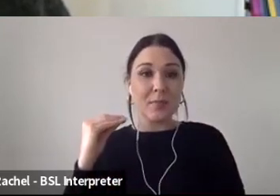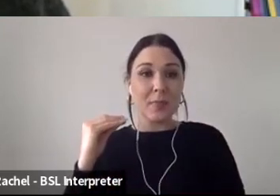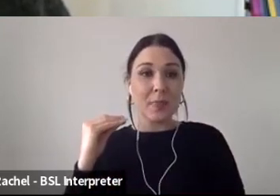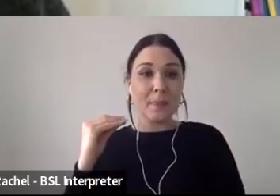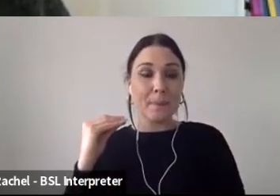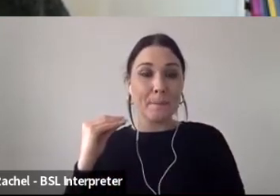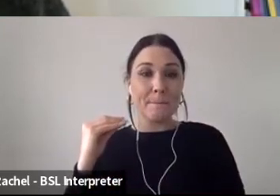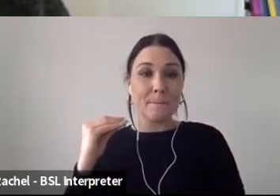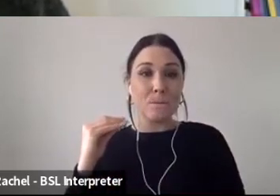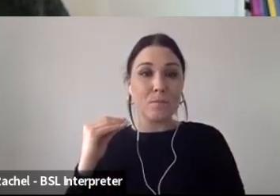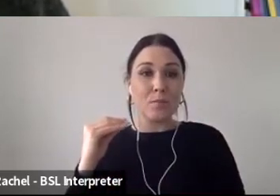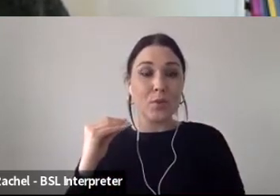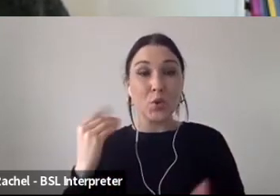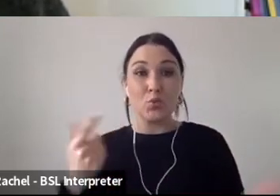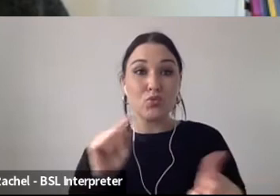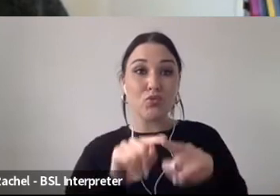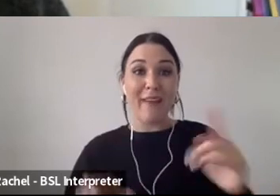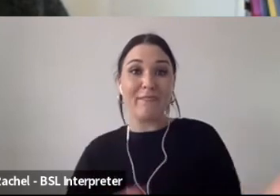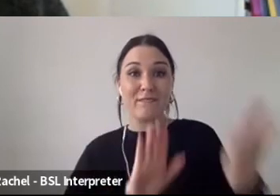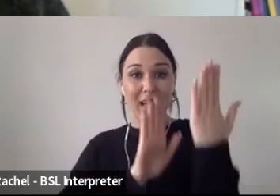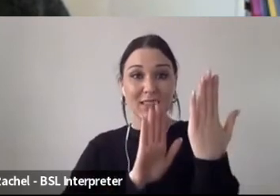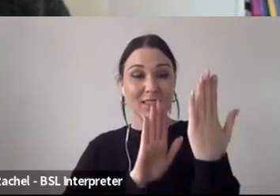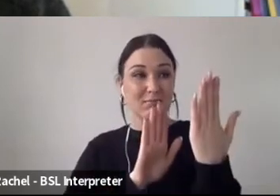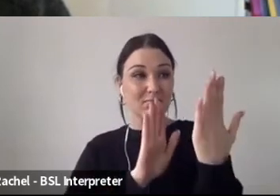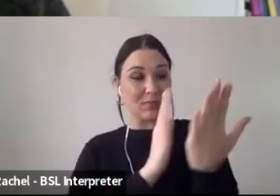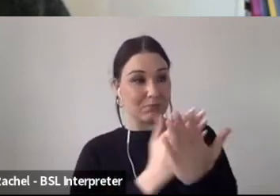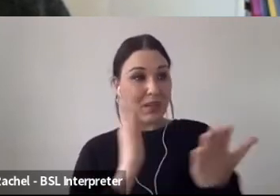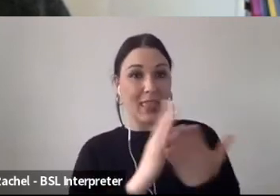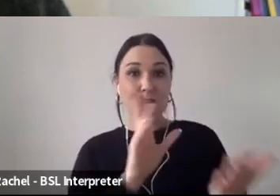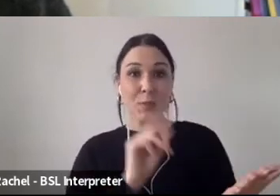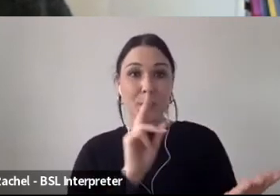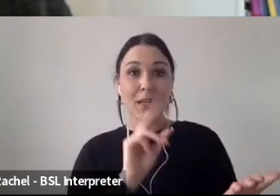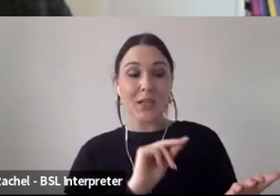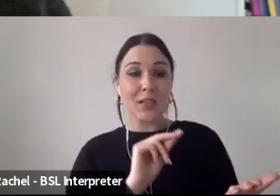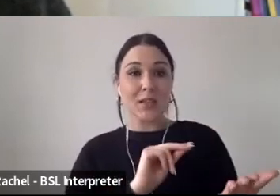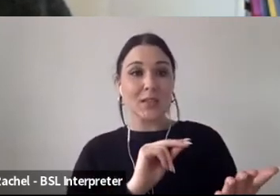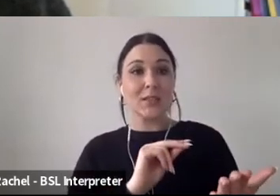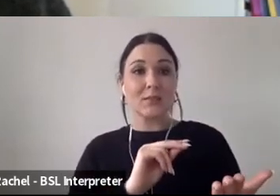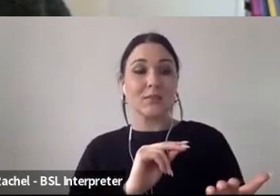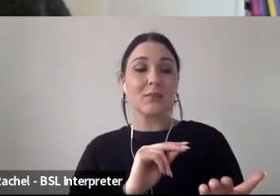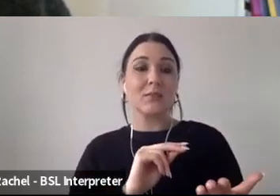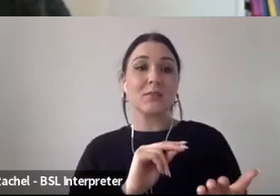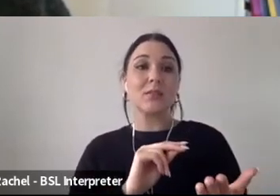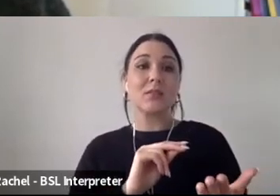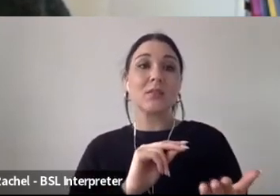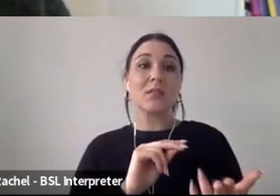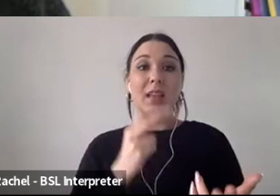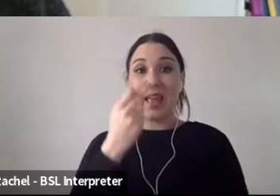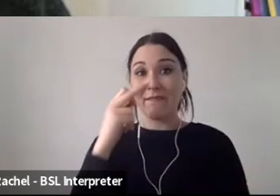do is you try and face them and speak clearly. And if